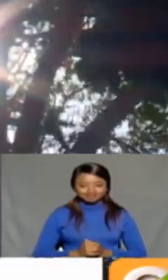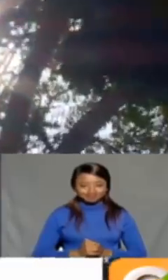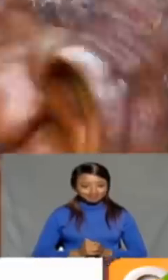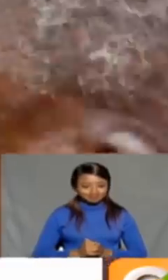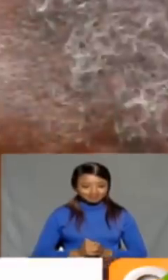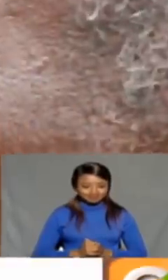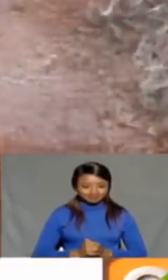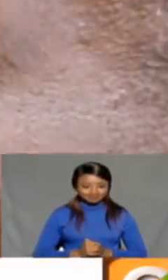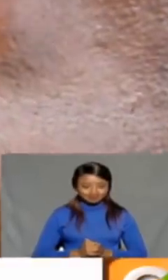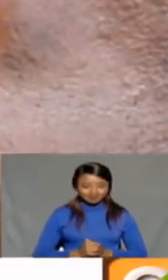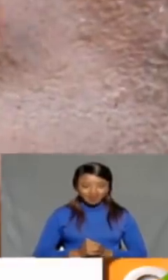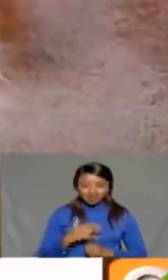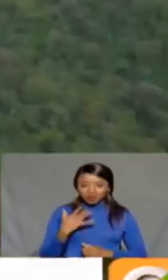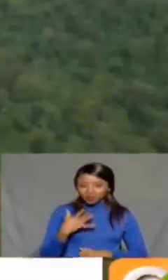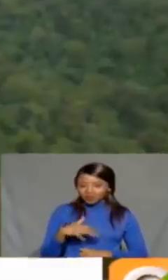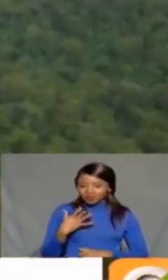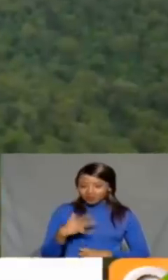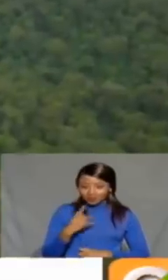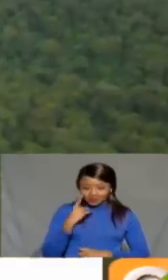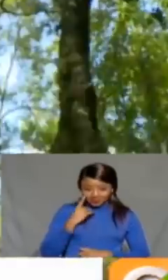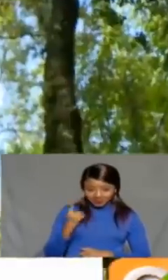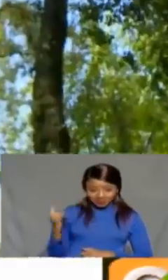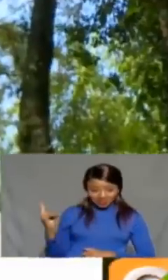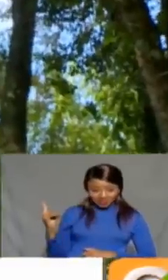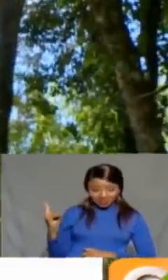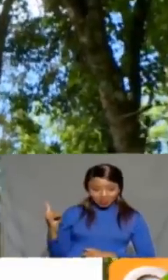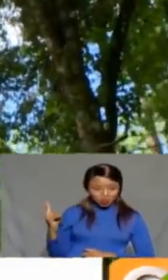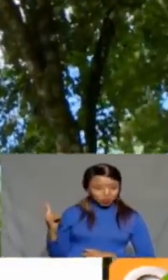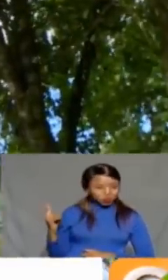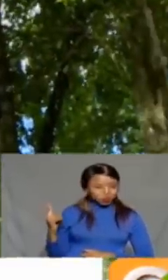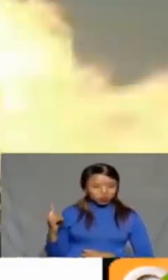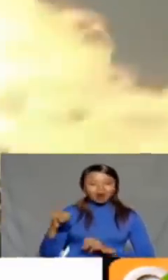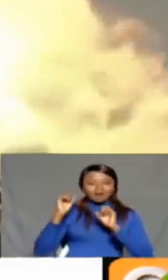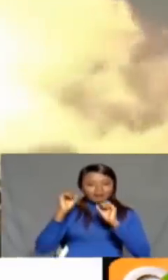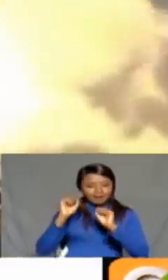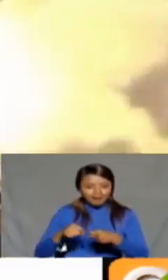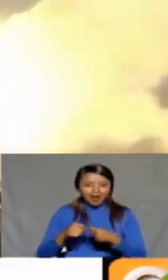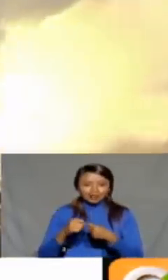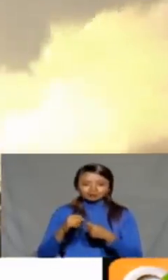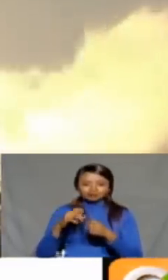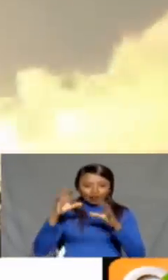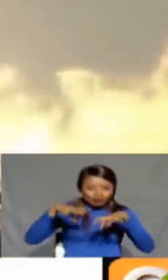Mao Forest is the largest water catchment area of its kind in East Africa.